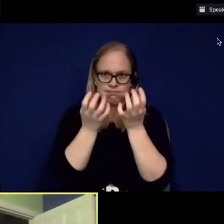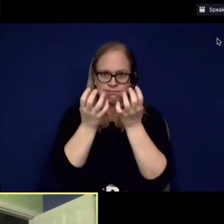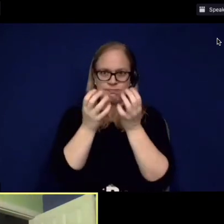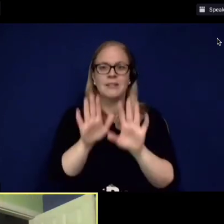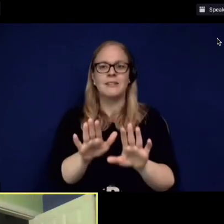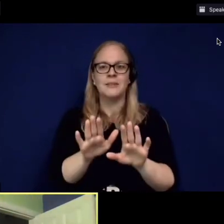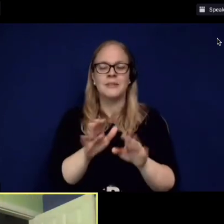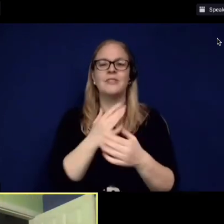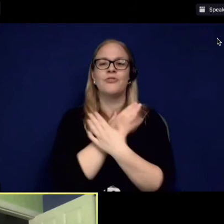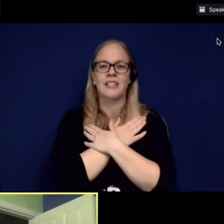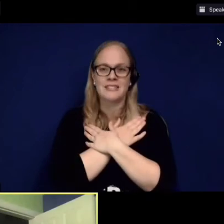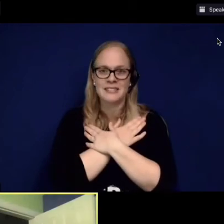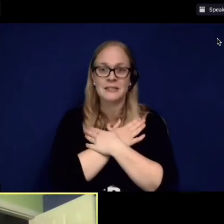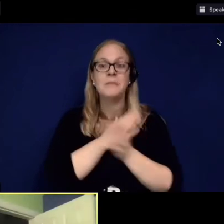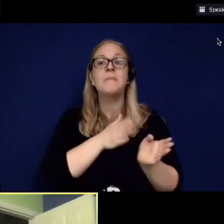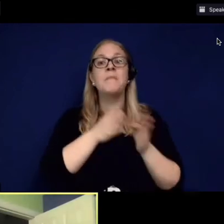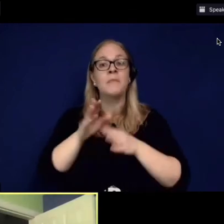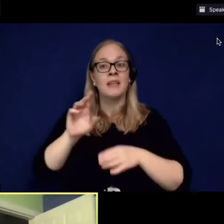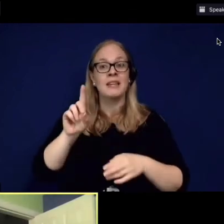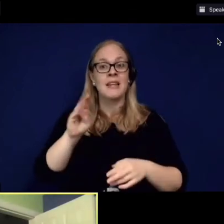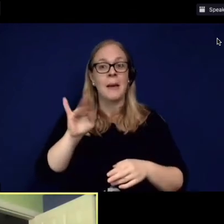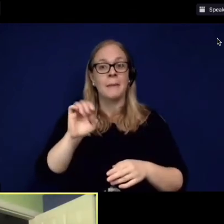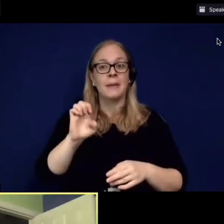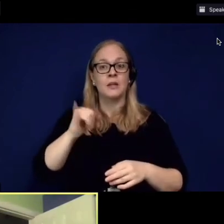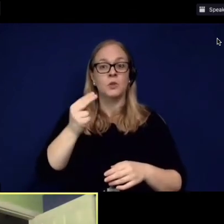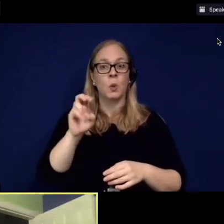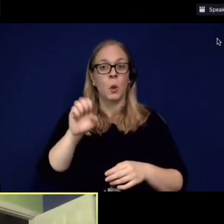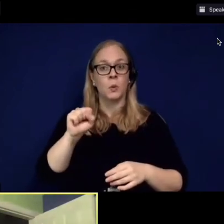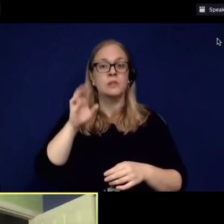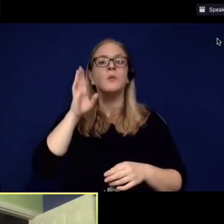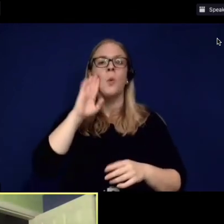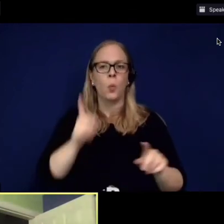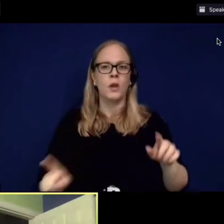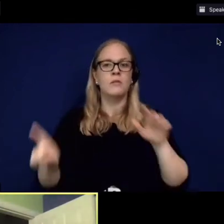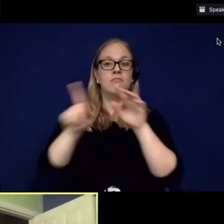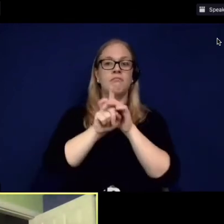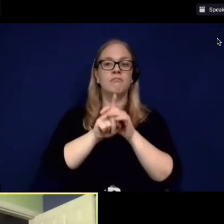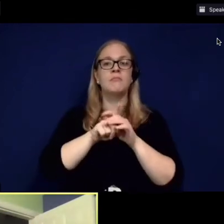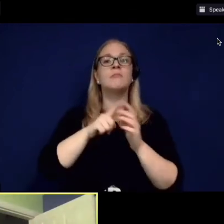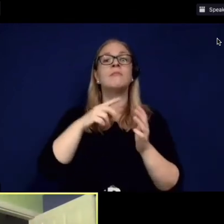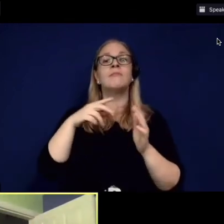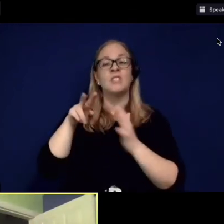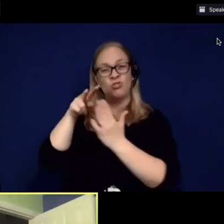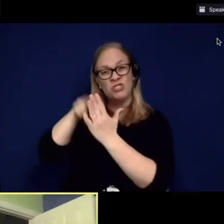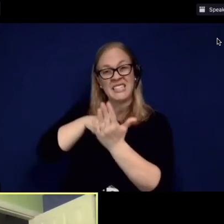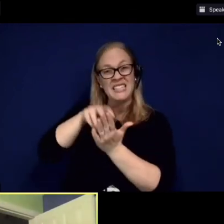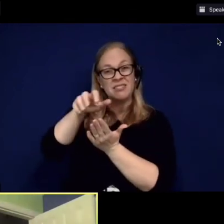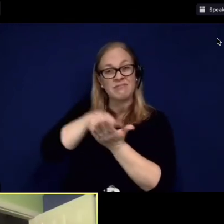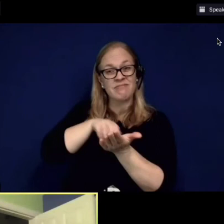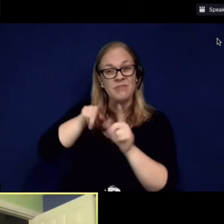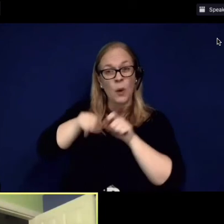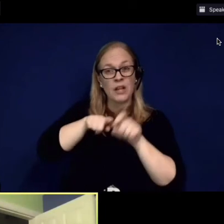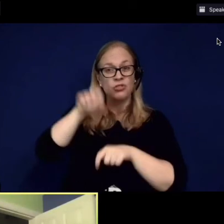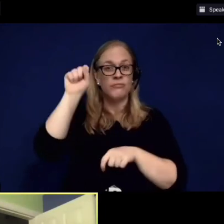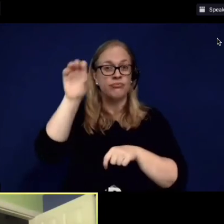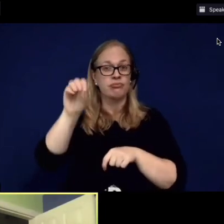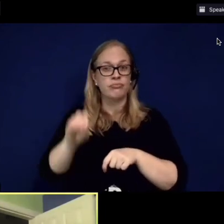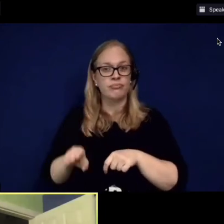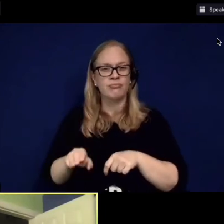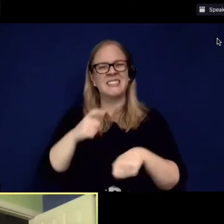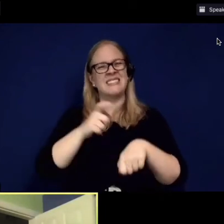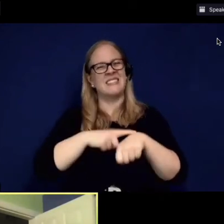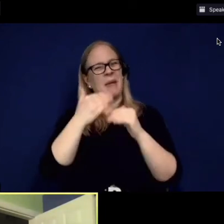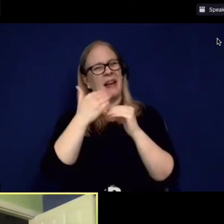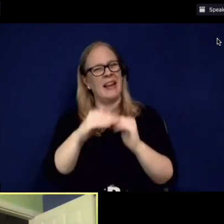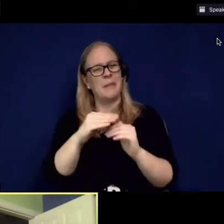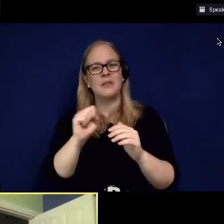have Debbie Jones come on and read the few questions that we can cover in the time remaining. So give